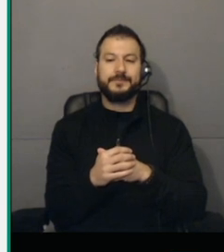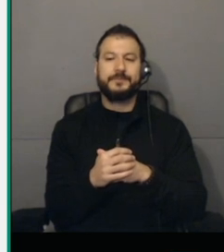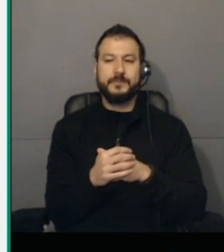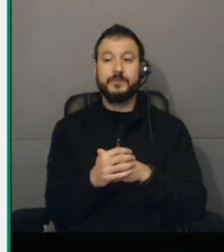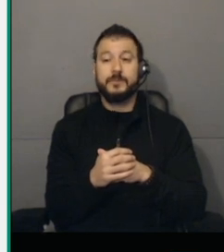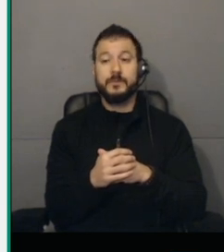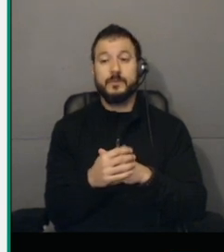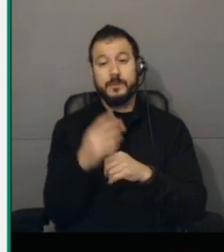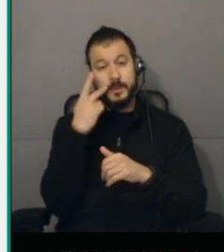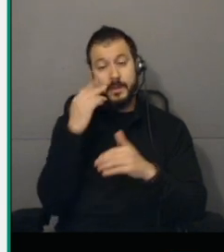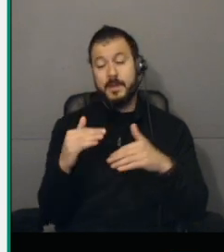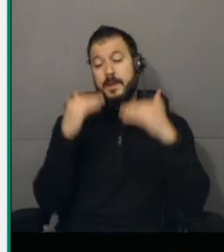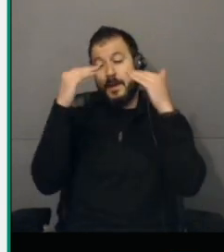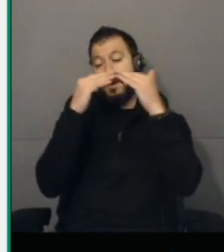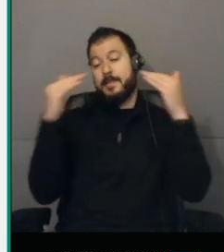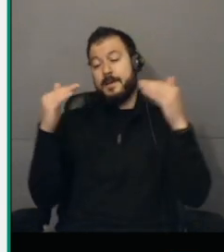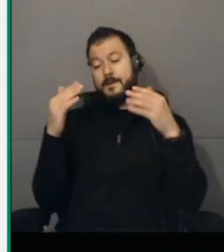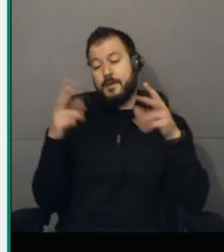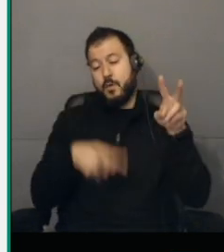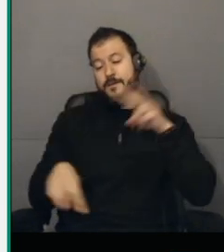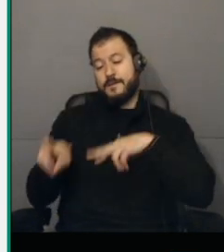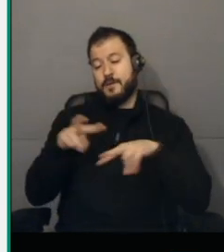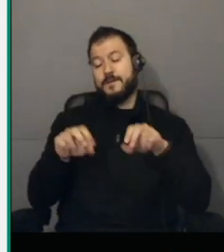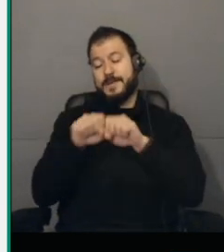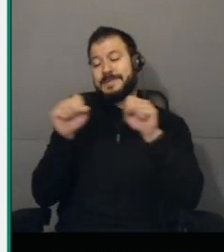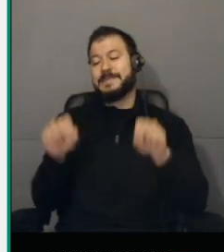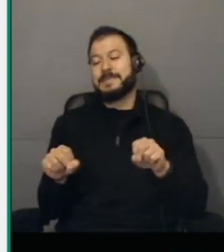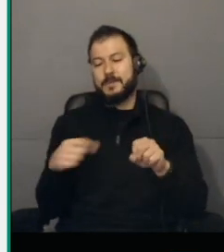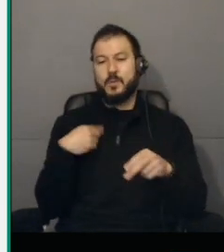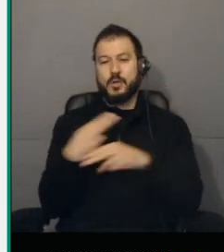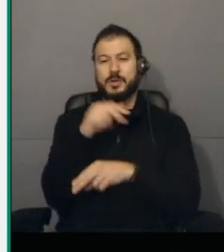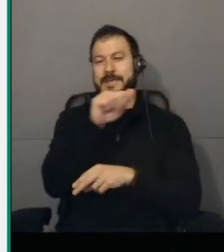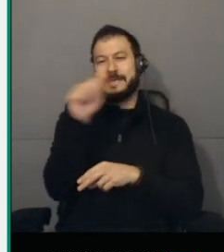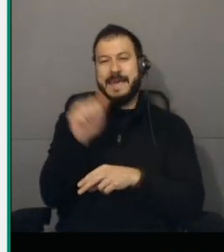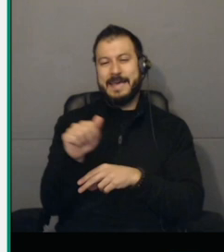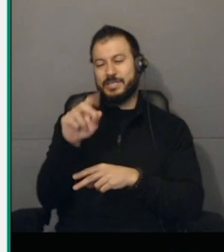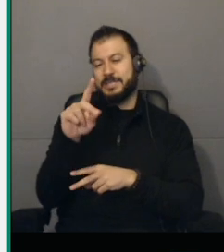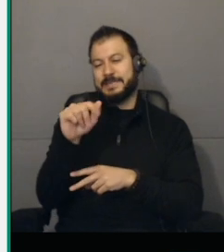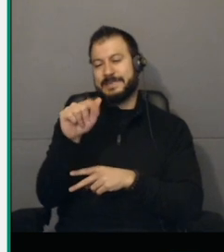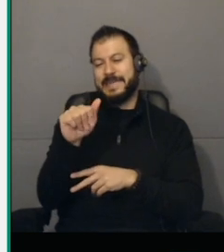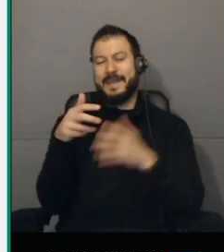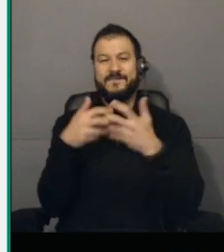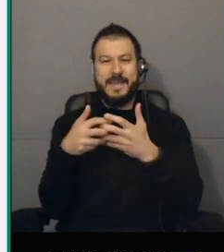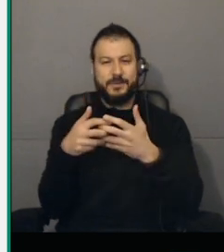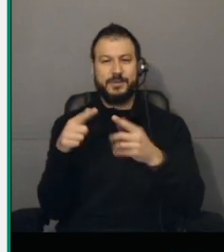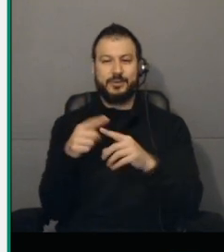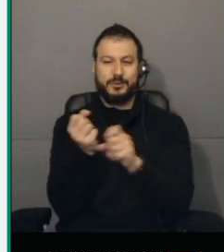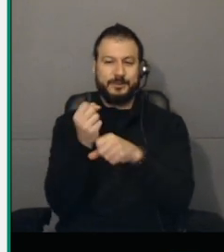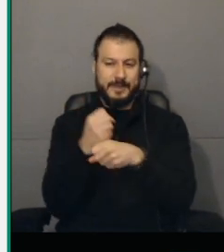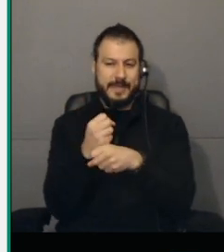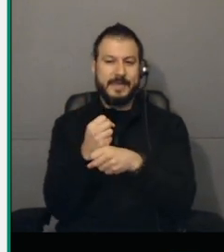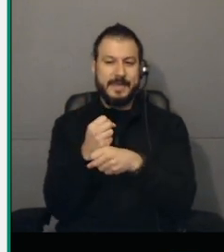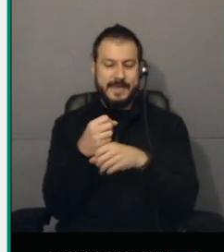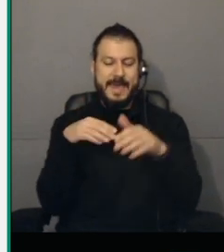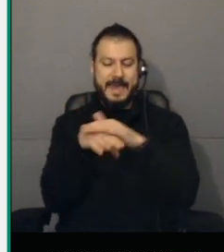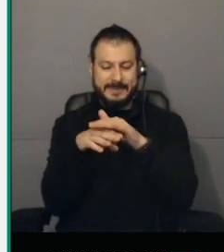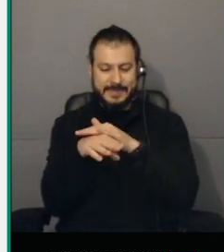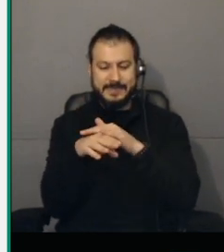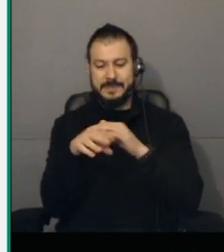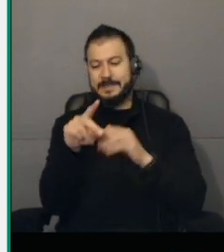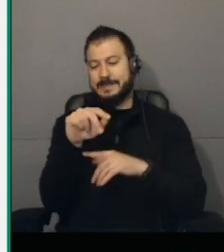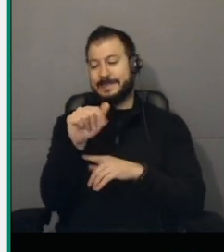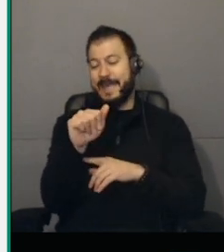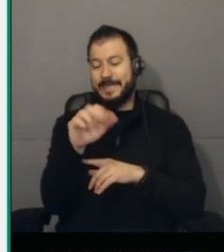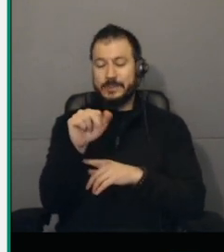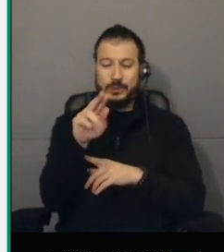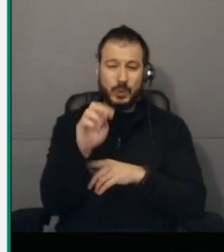All right, so what you see here is a high-level overview of our system. We use Azure Data Factory to orchestrate access to data